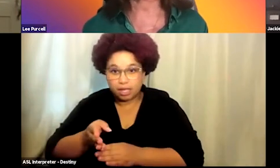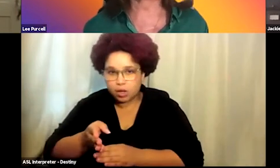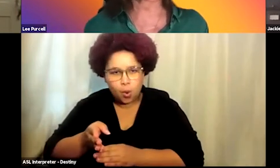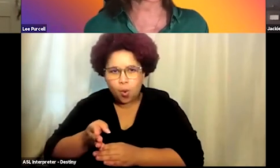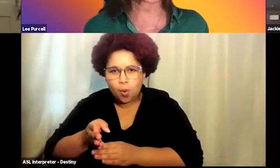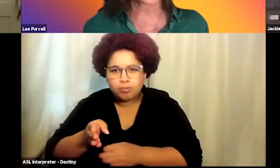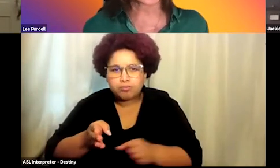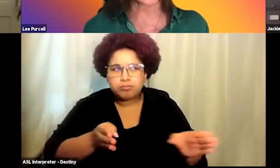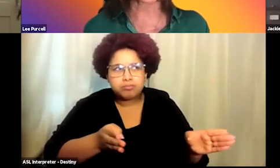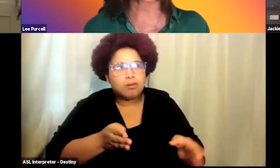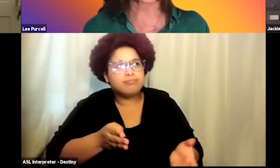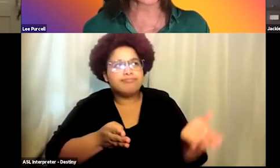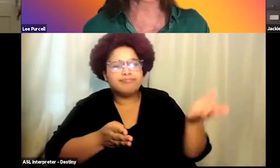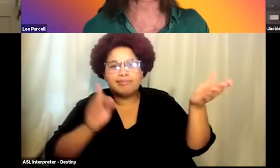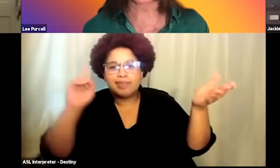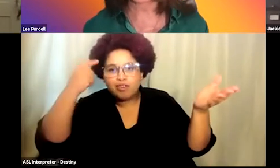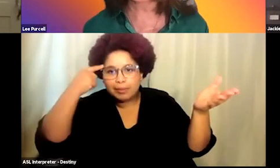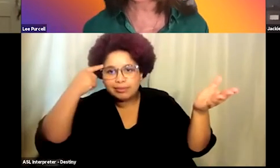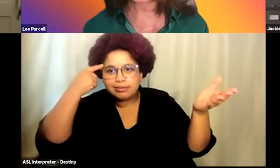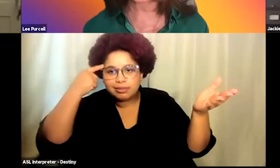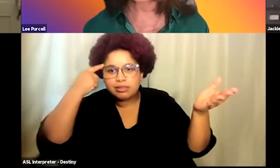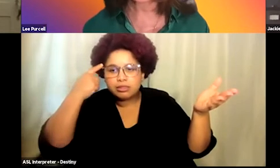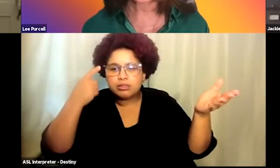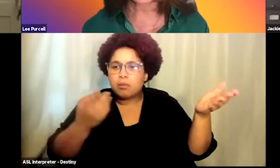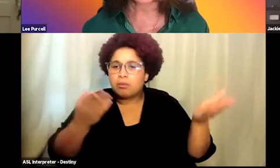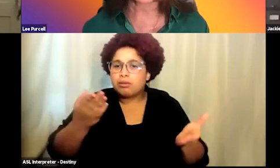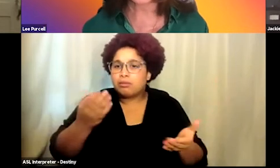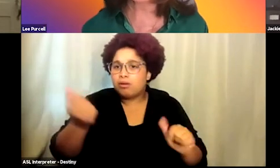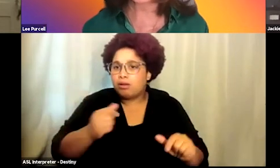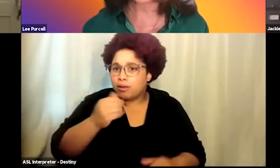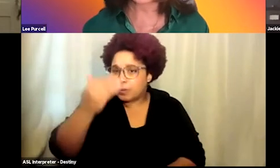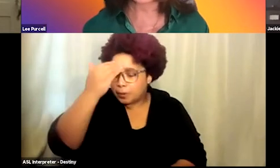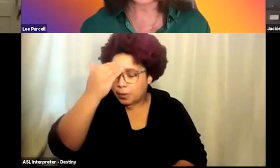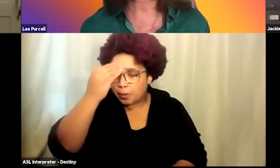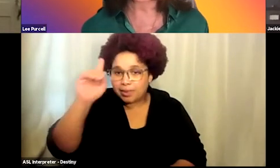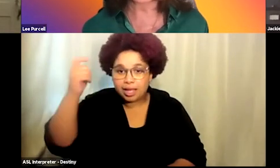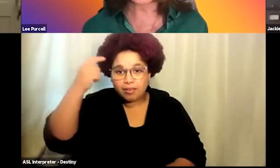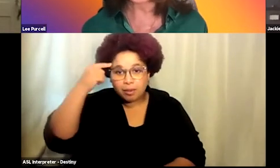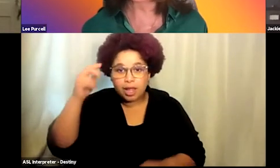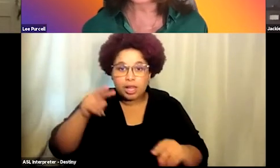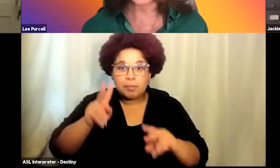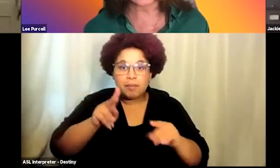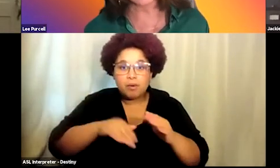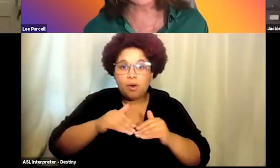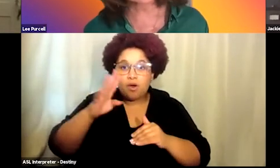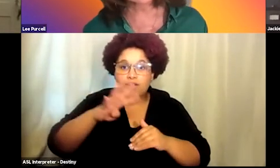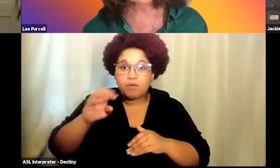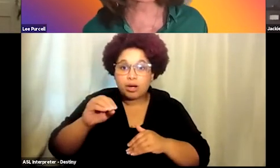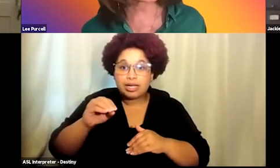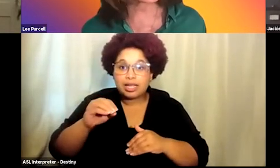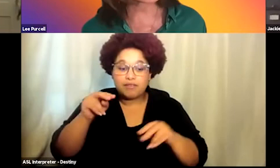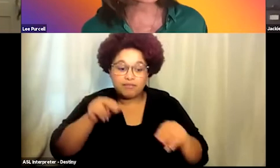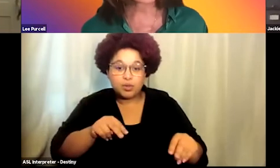also in government. And I don't know if you all know this, but the government considers people over 40 to be senior